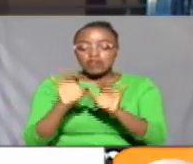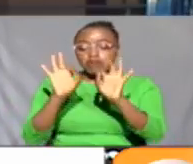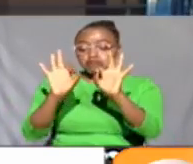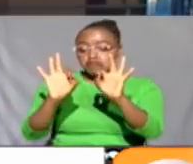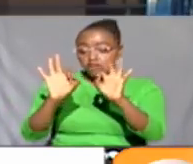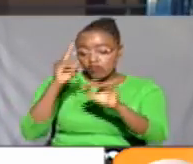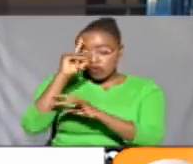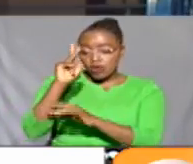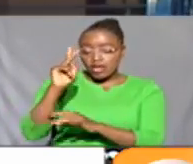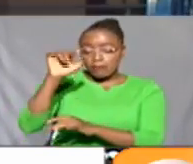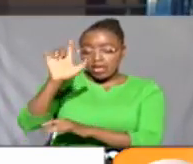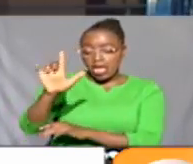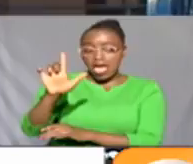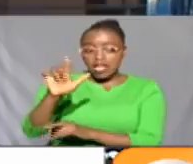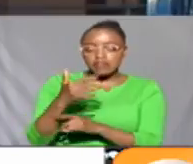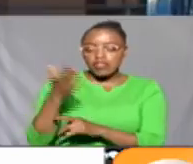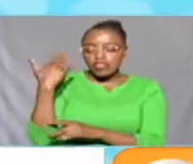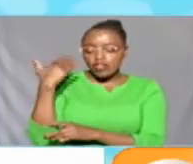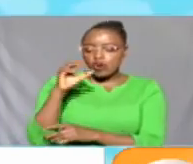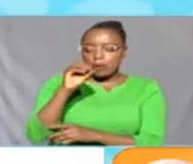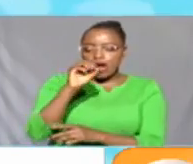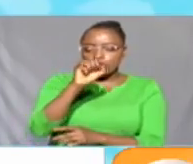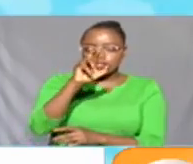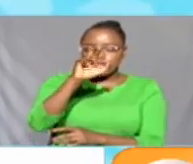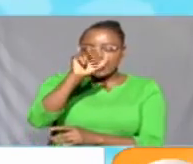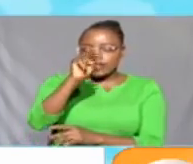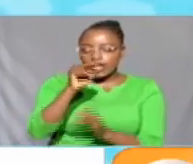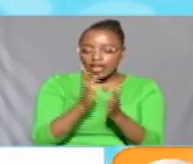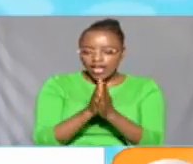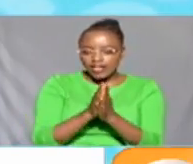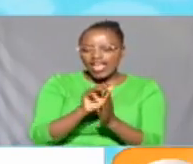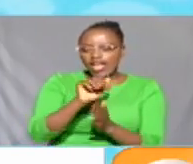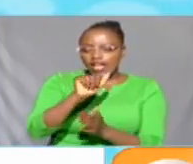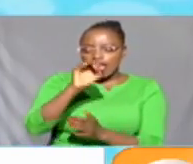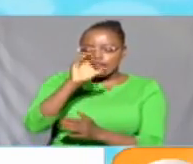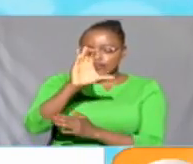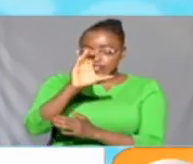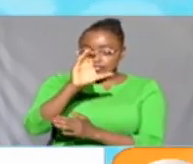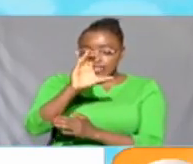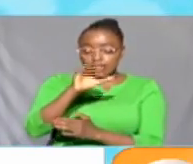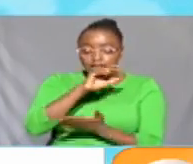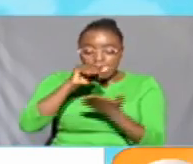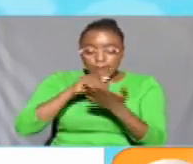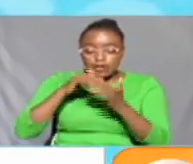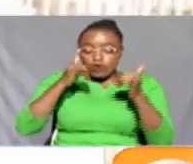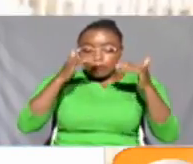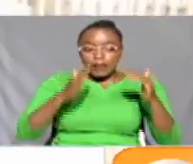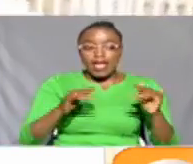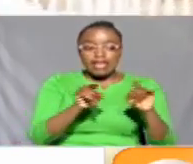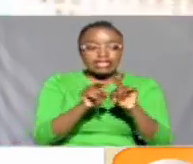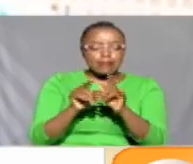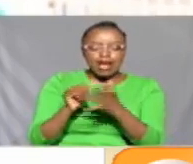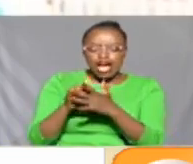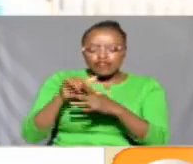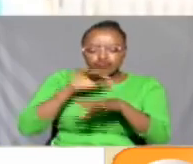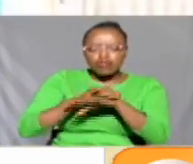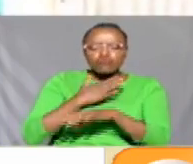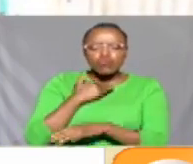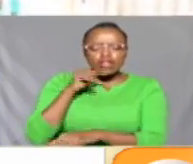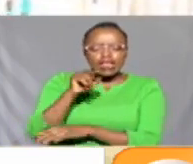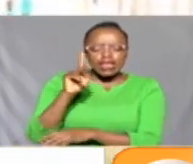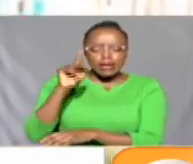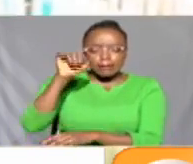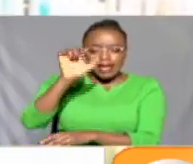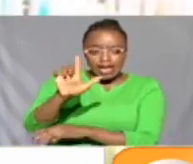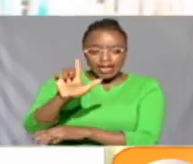in the Kenyan Premier League. The former Osarian fastback and AFC Leopards midfielder is eyeing the Kenyan Premier League title and underlined his